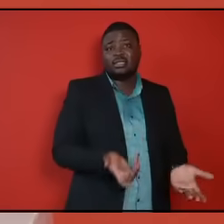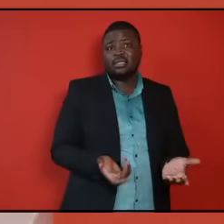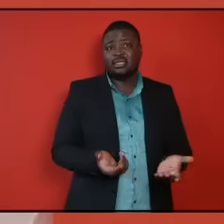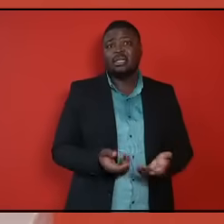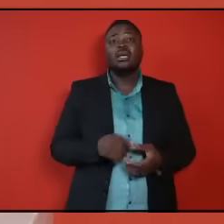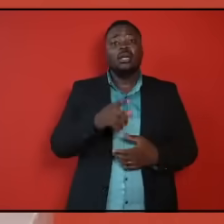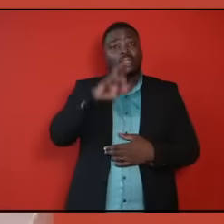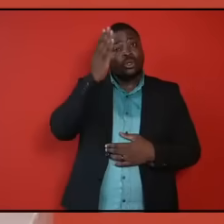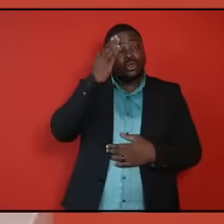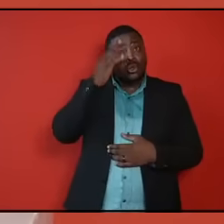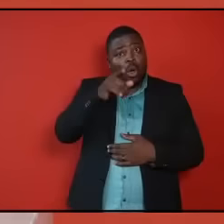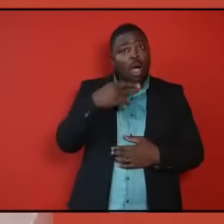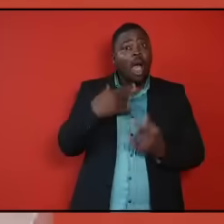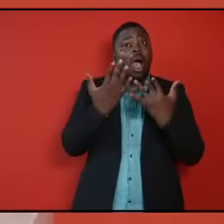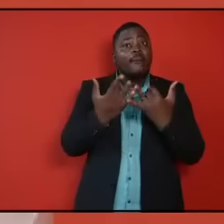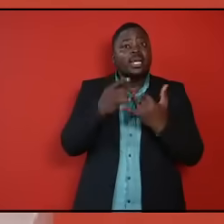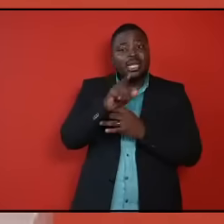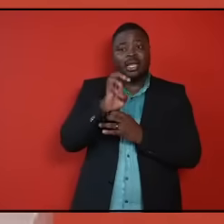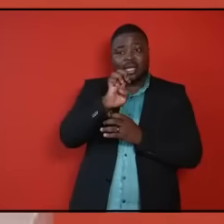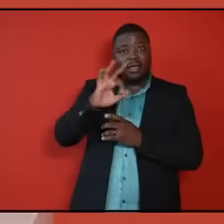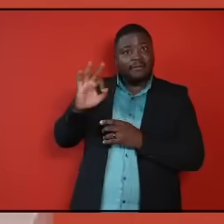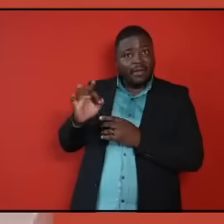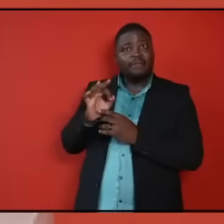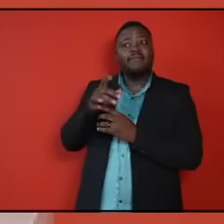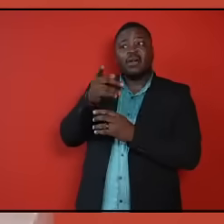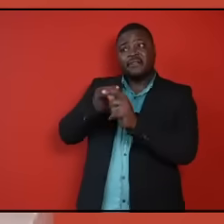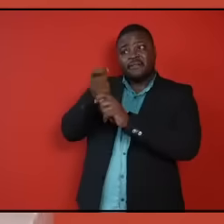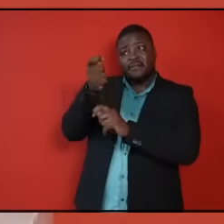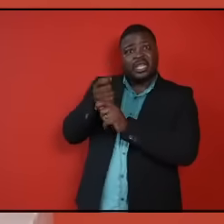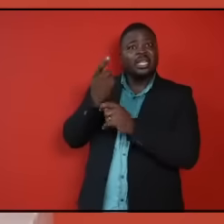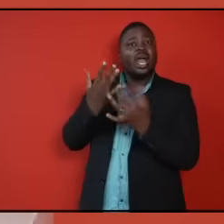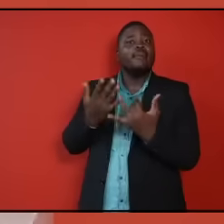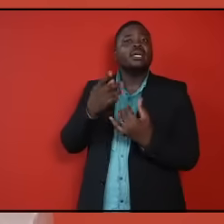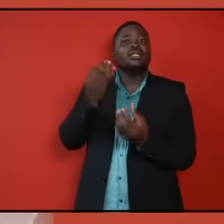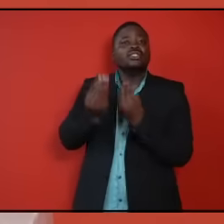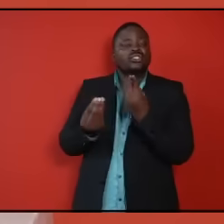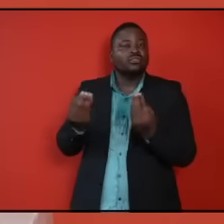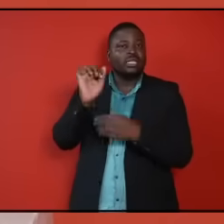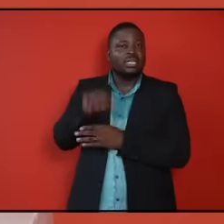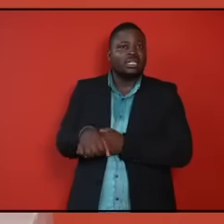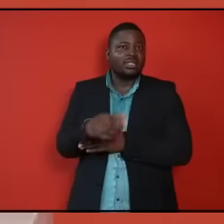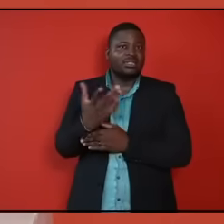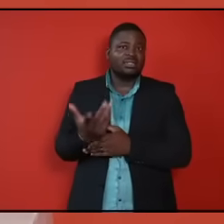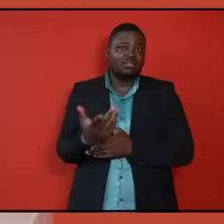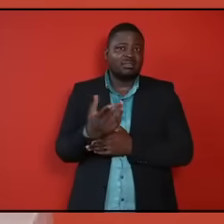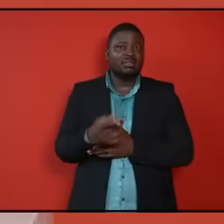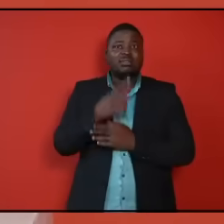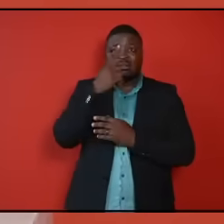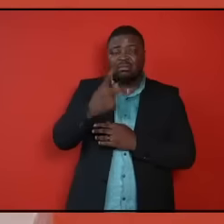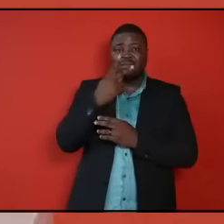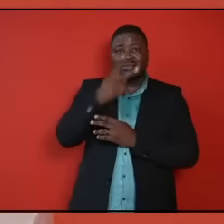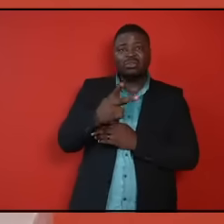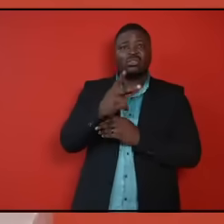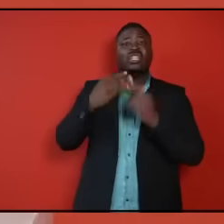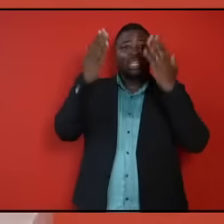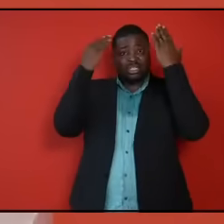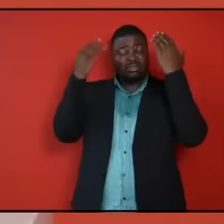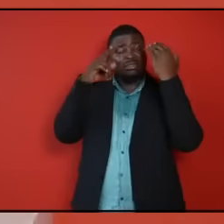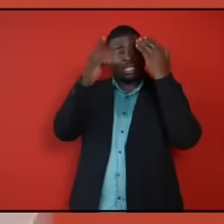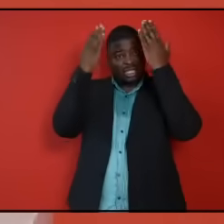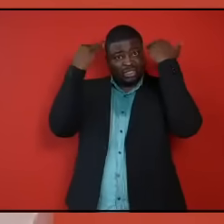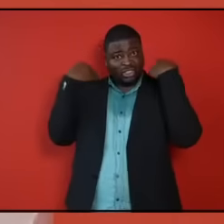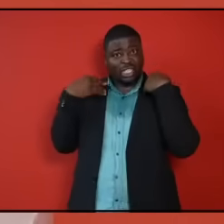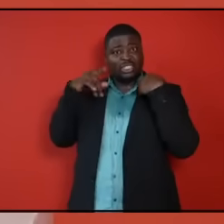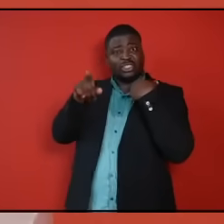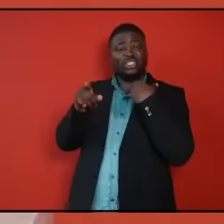we feed? You heard that magistrate in East London insulting our feeding scheme. And she says